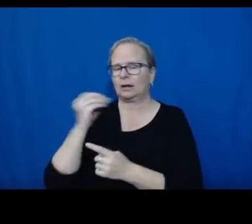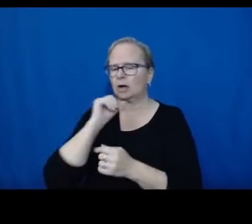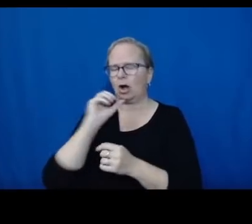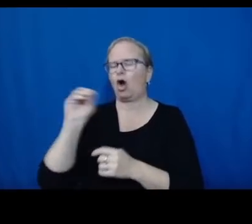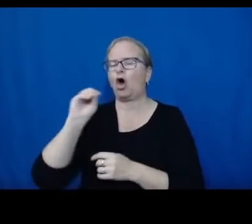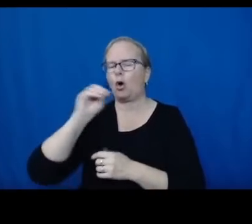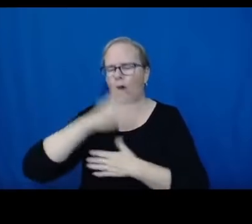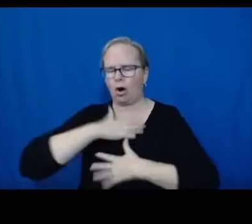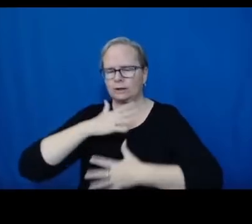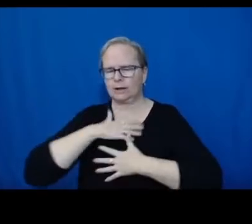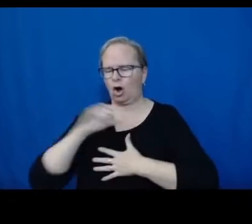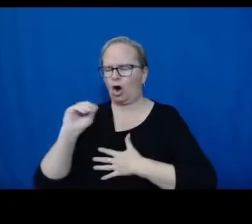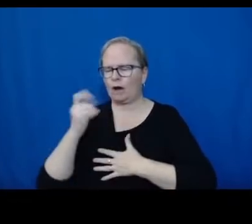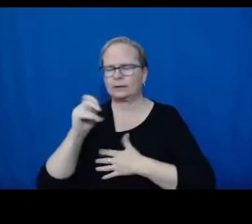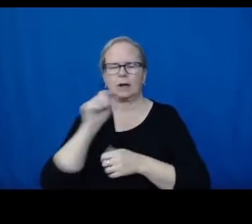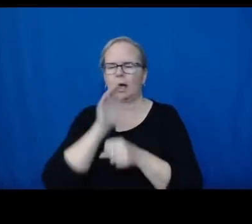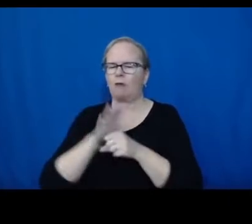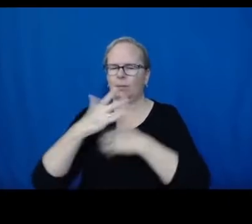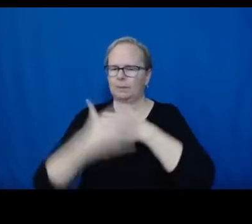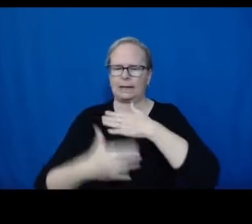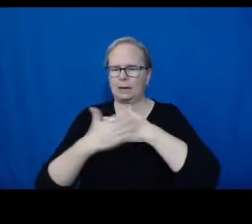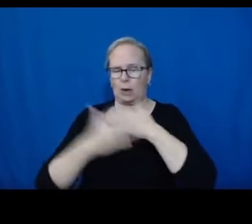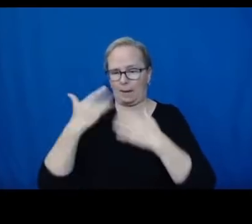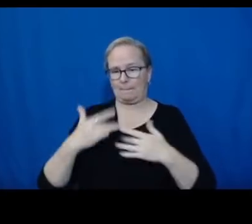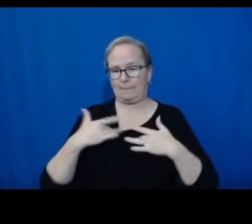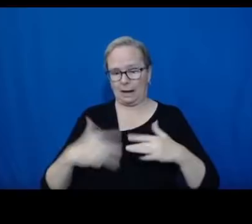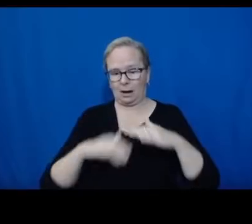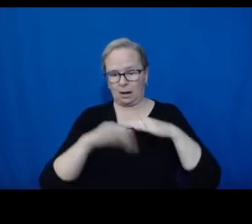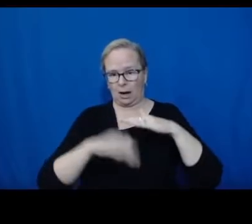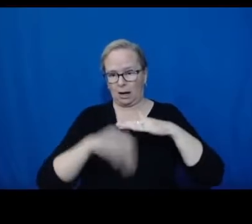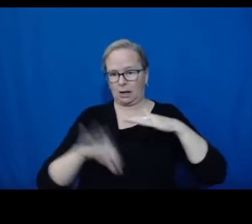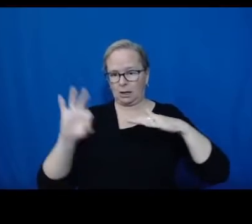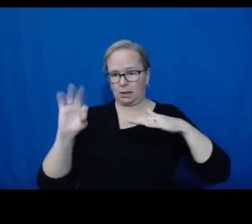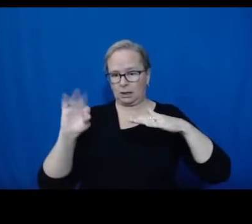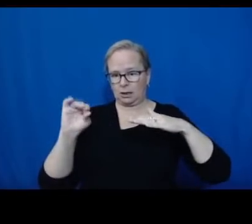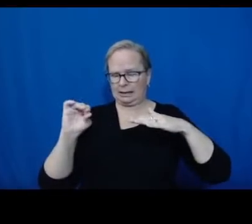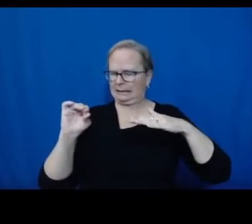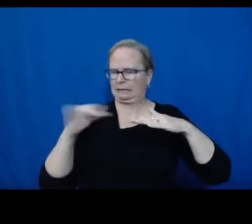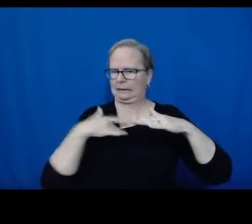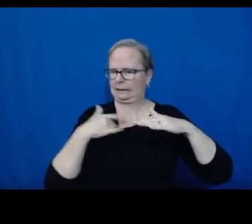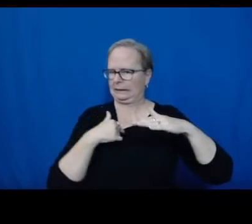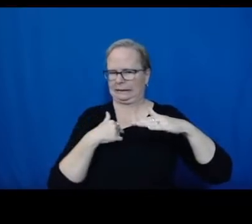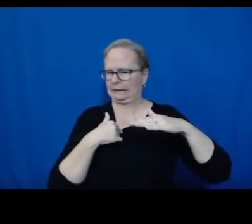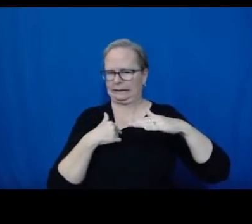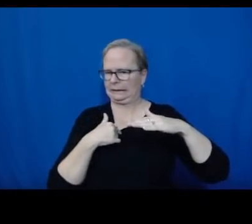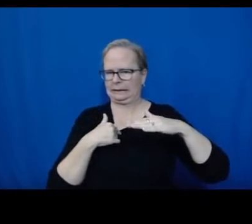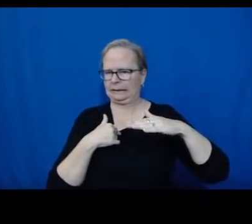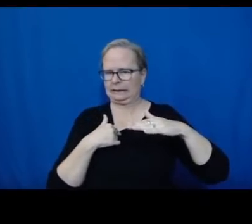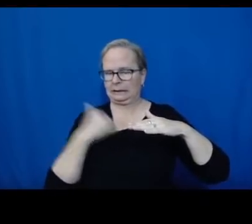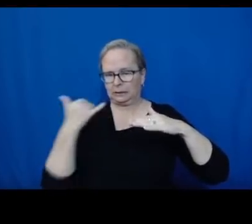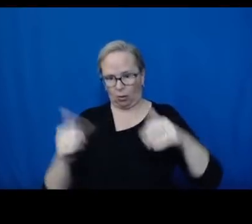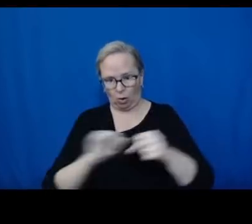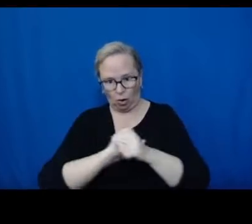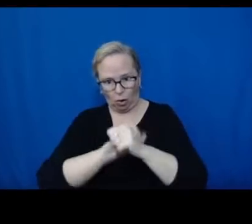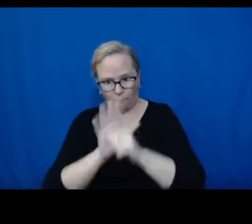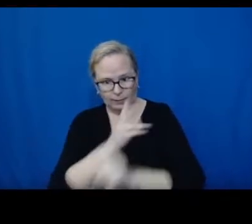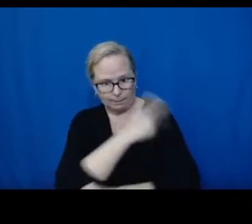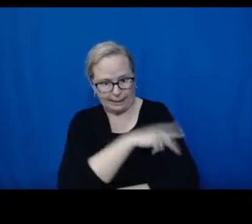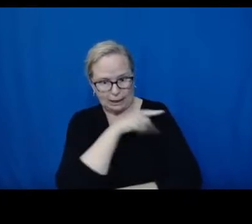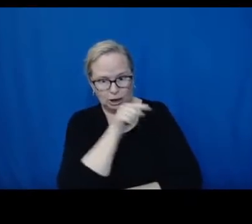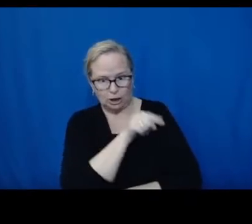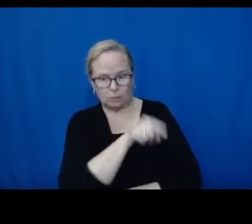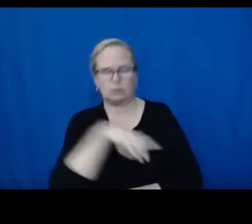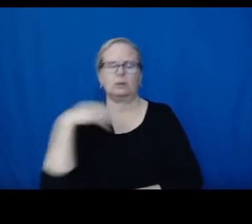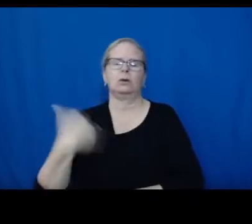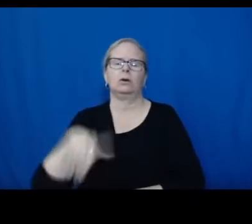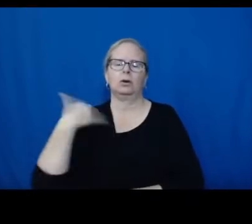less than 90, but with COVID patients, they are quite hypoxic and require a lot of oxygen